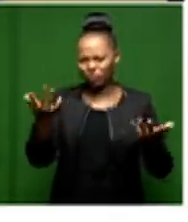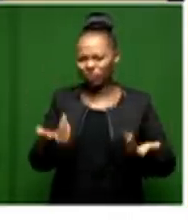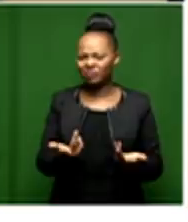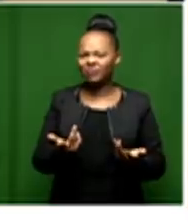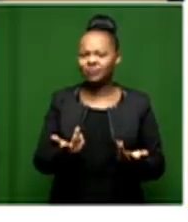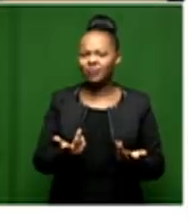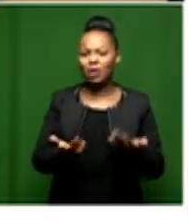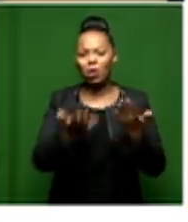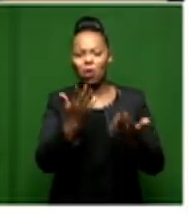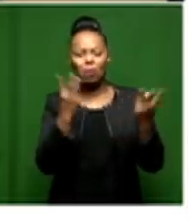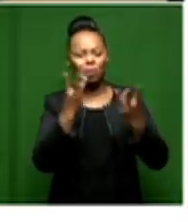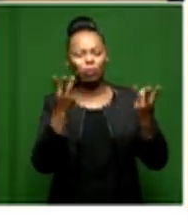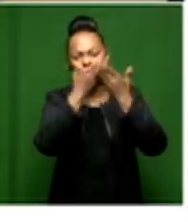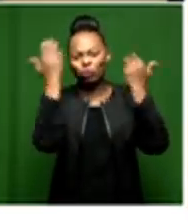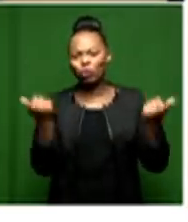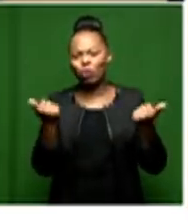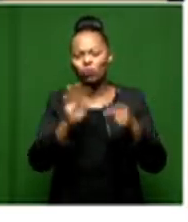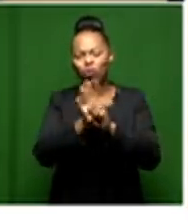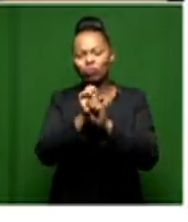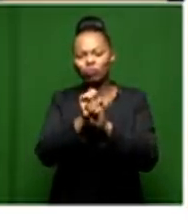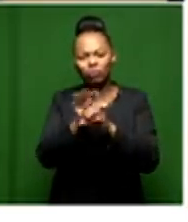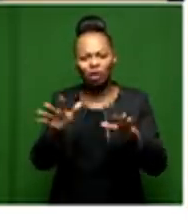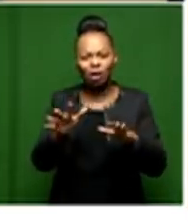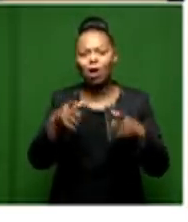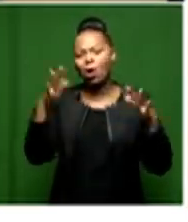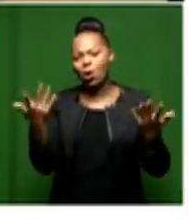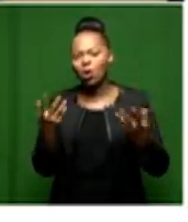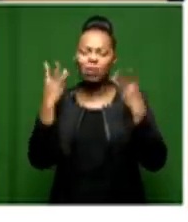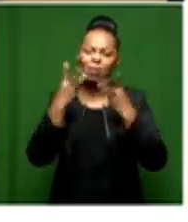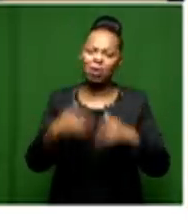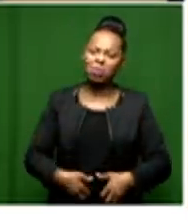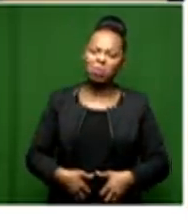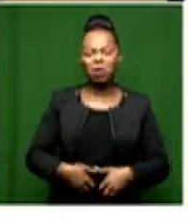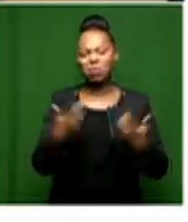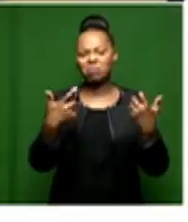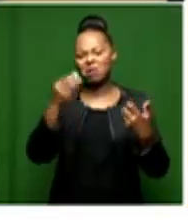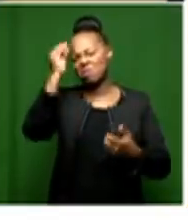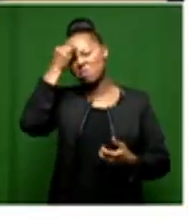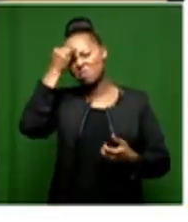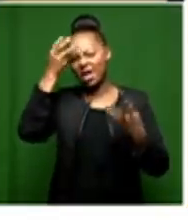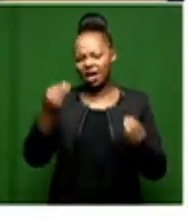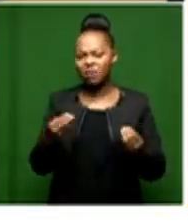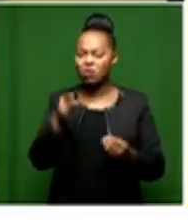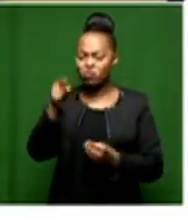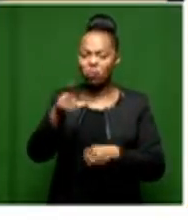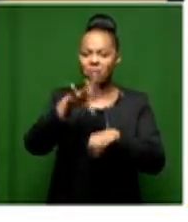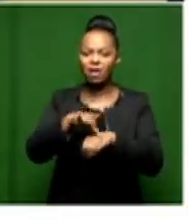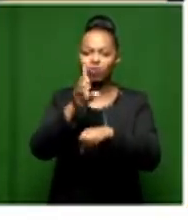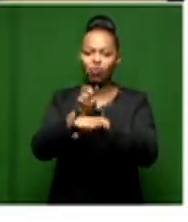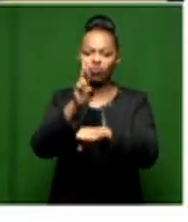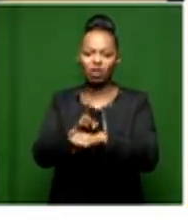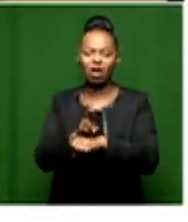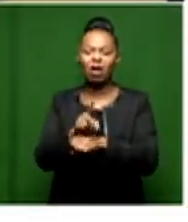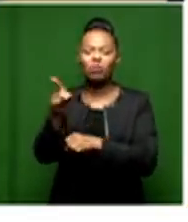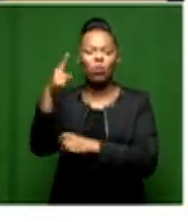it that people are just angry and frustrated? I mean, where would you, as a medical doctor, think that people